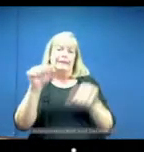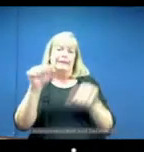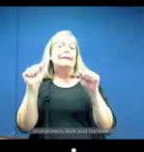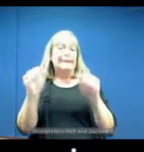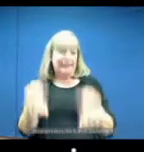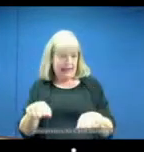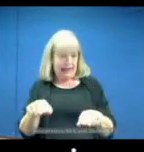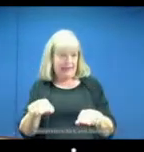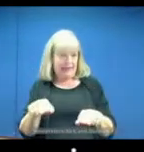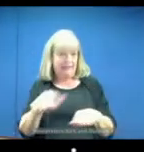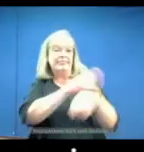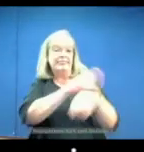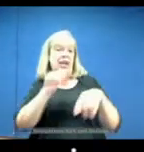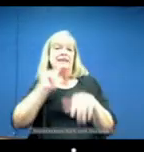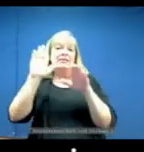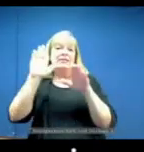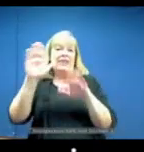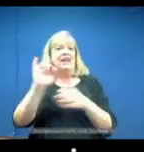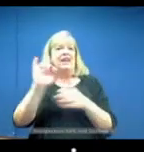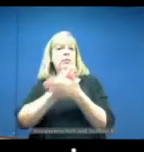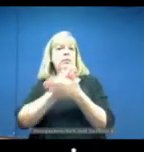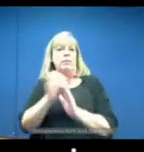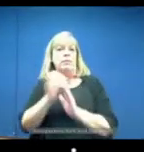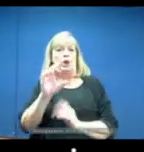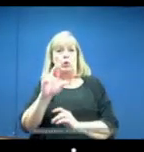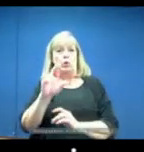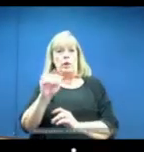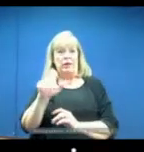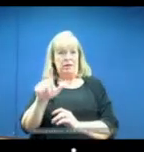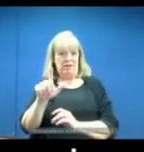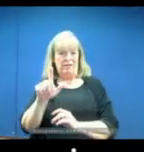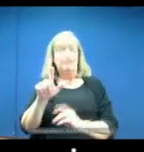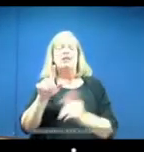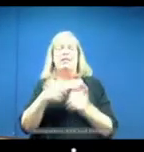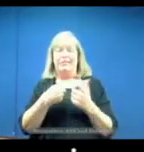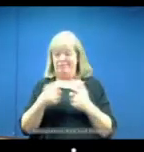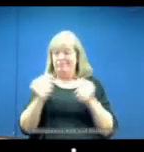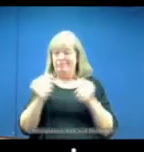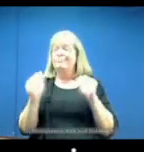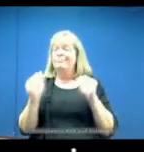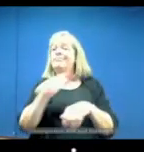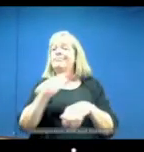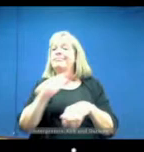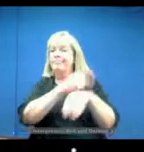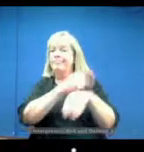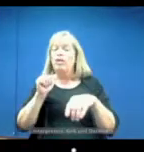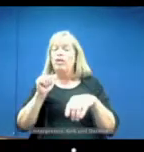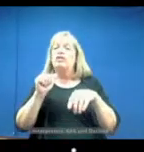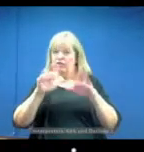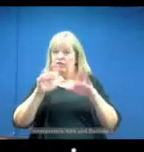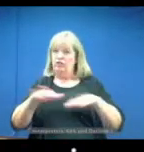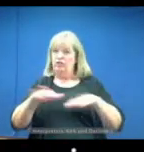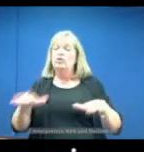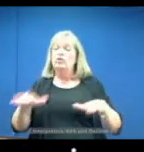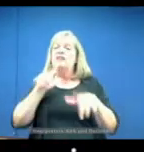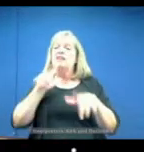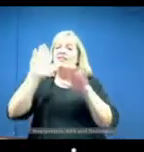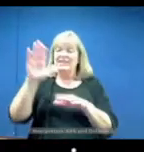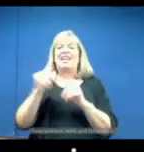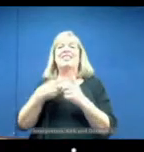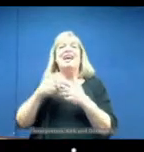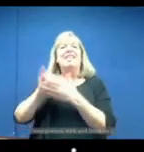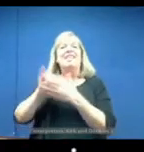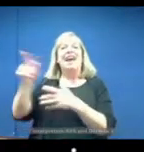criminal case, then they absolutely can be called, and the defendant has a right to confront the witnesses against